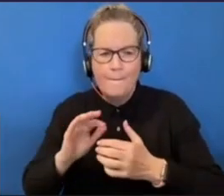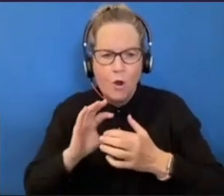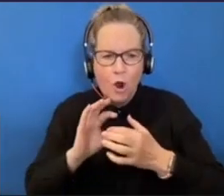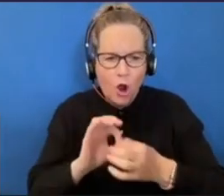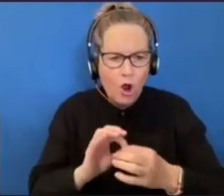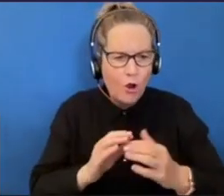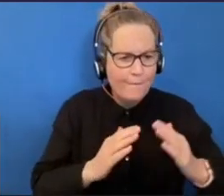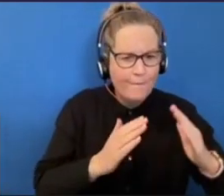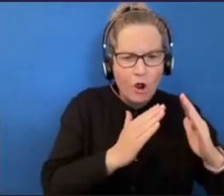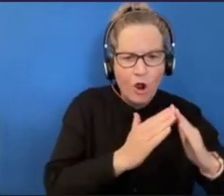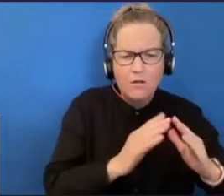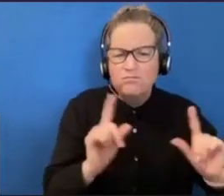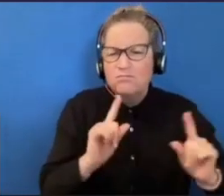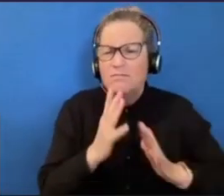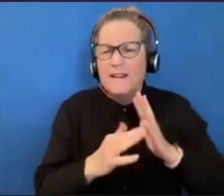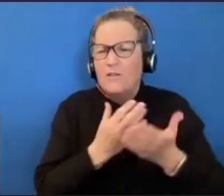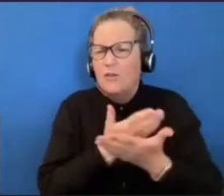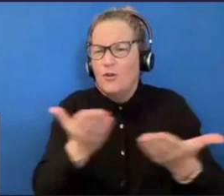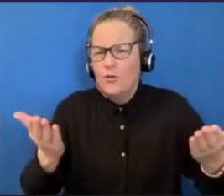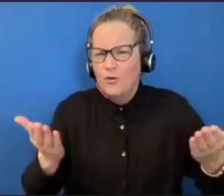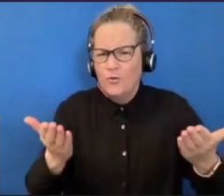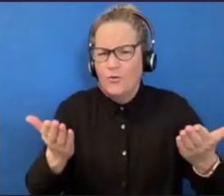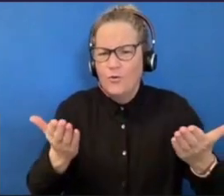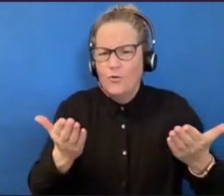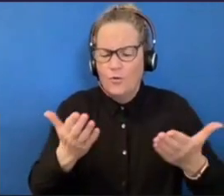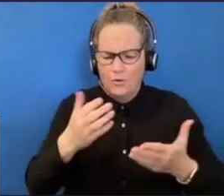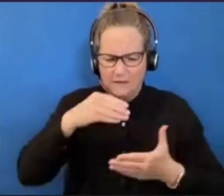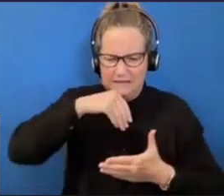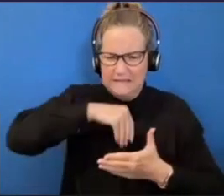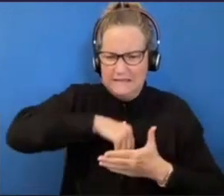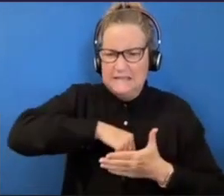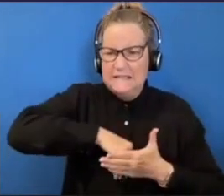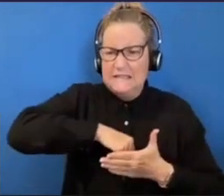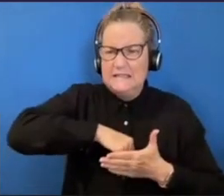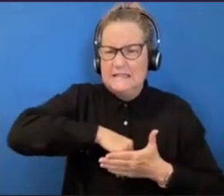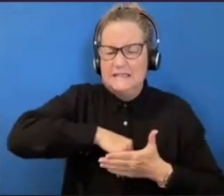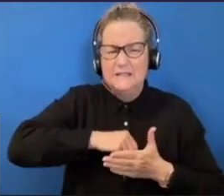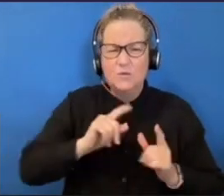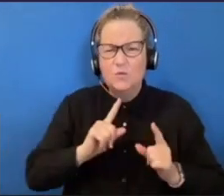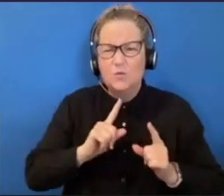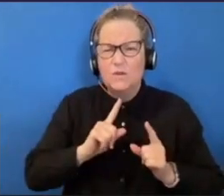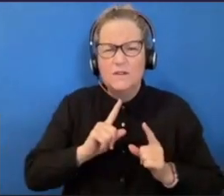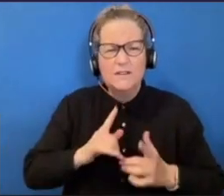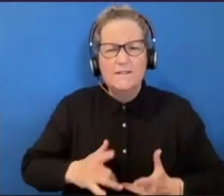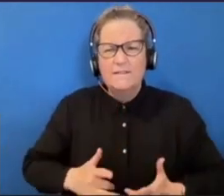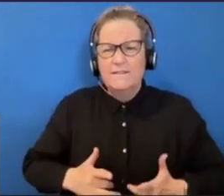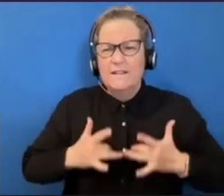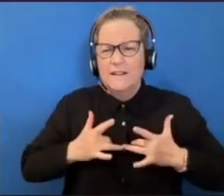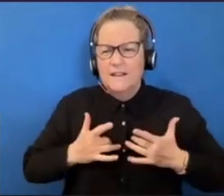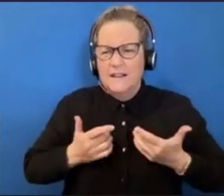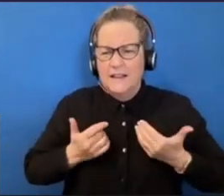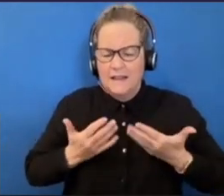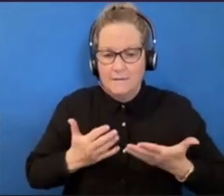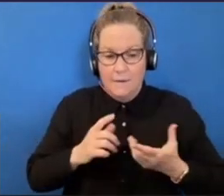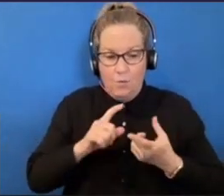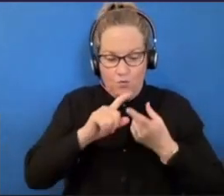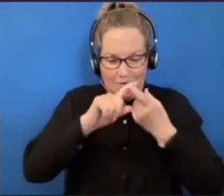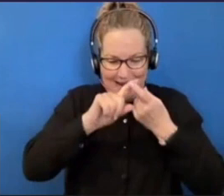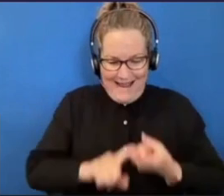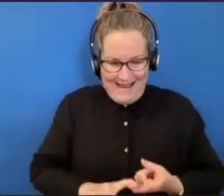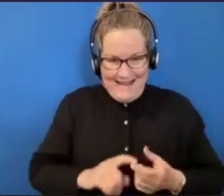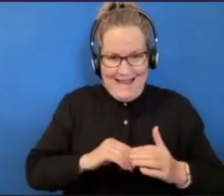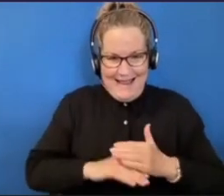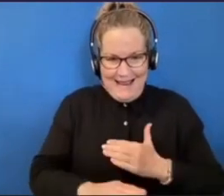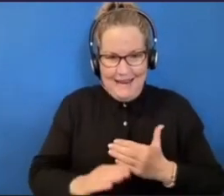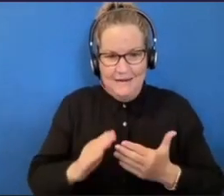place where. So what does home deeply mean to you? And we want to anchor ourselves in real home for those of us